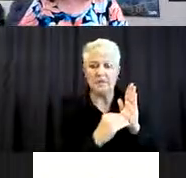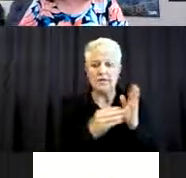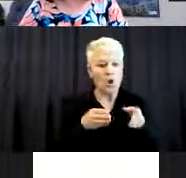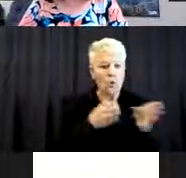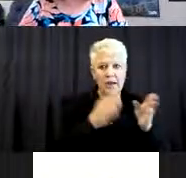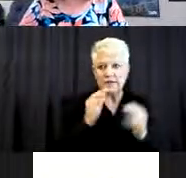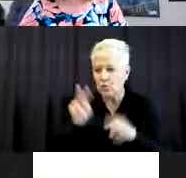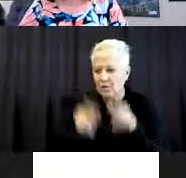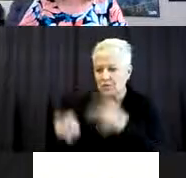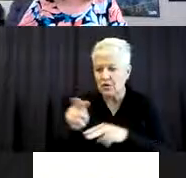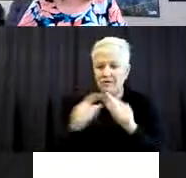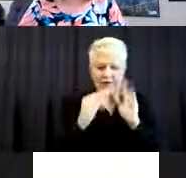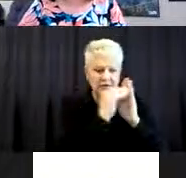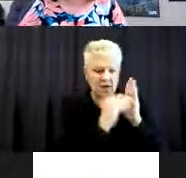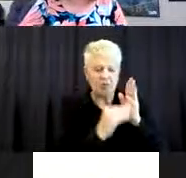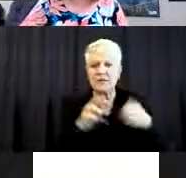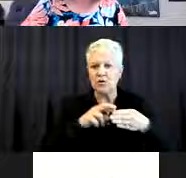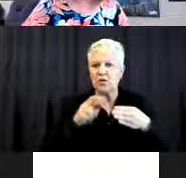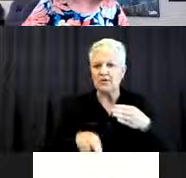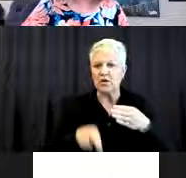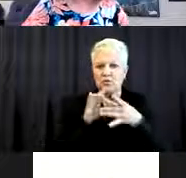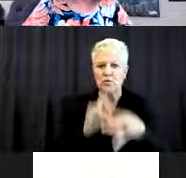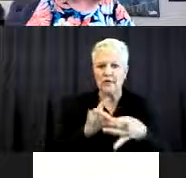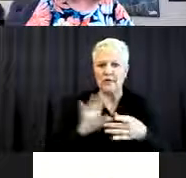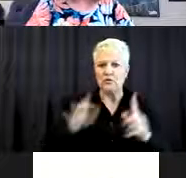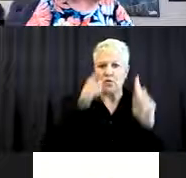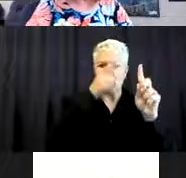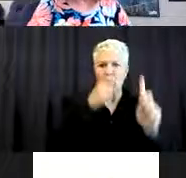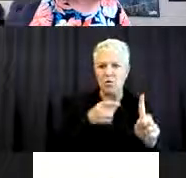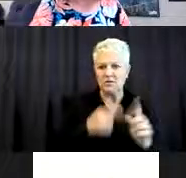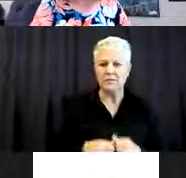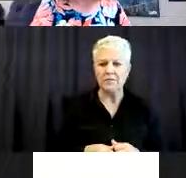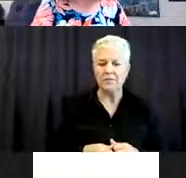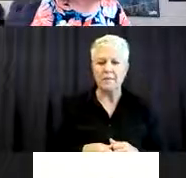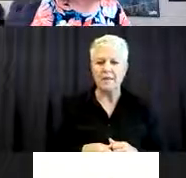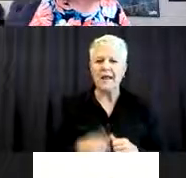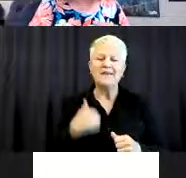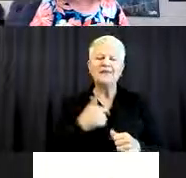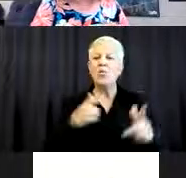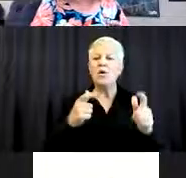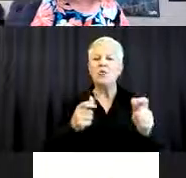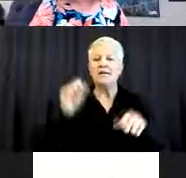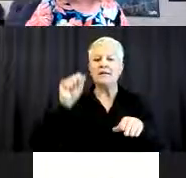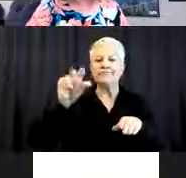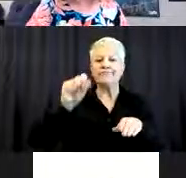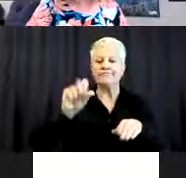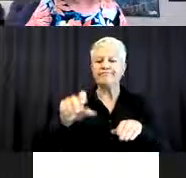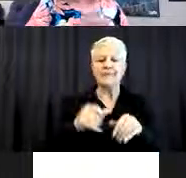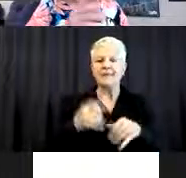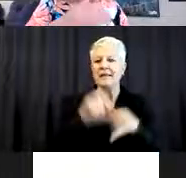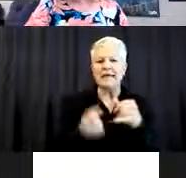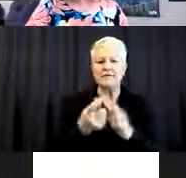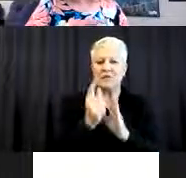then we are documenting results related to goals and things. So let's just kind of quickly go through this in the last few